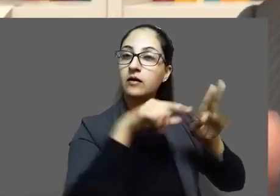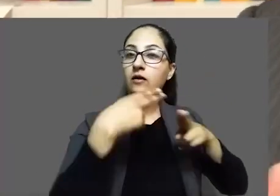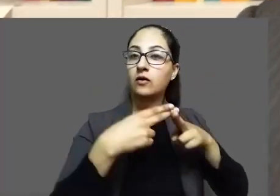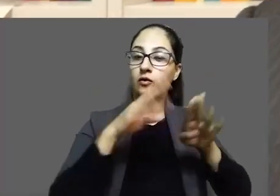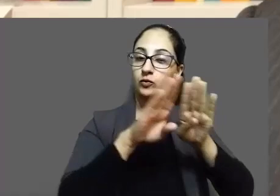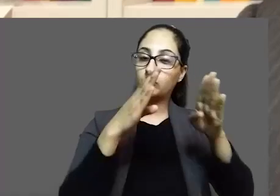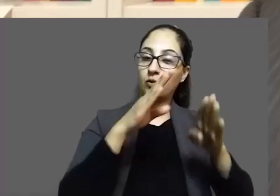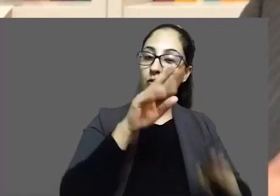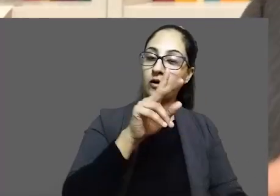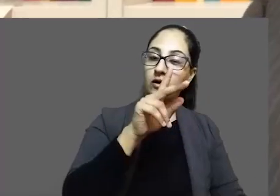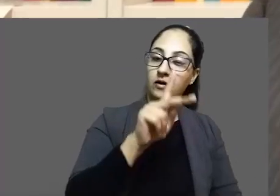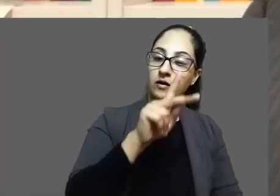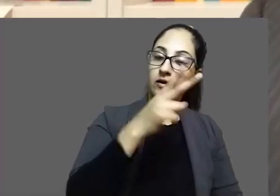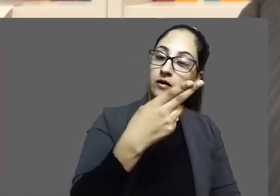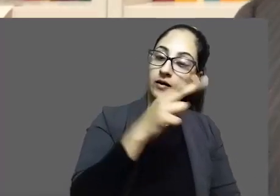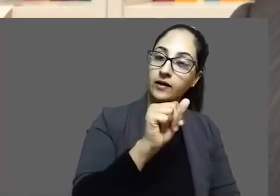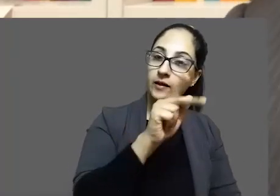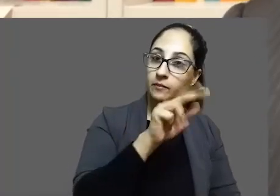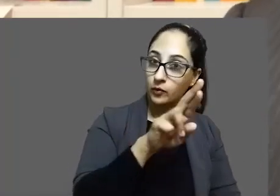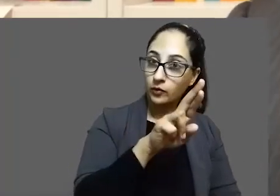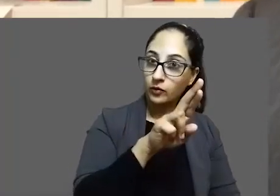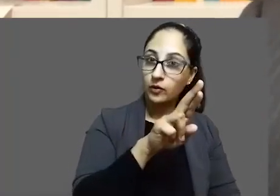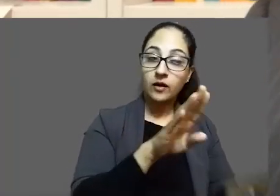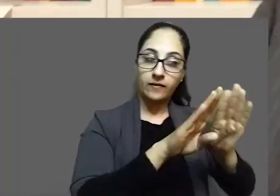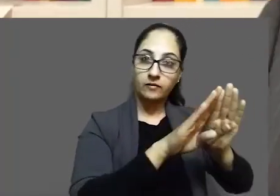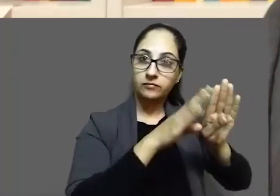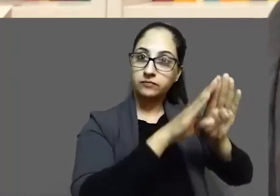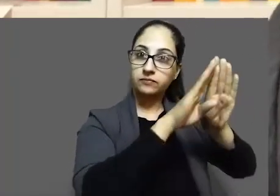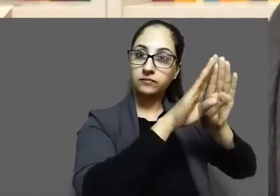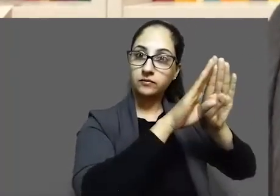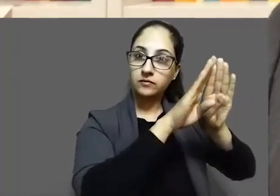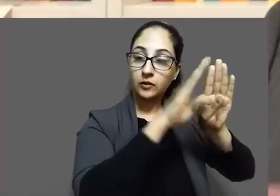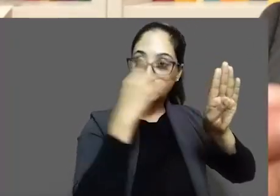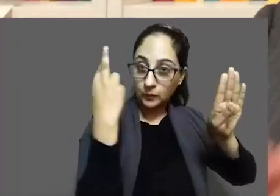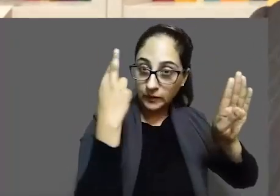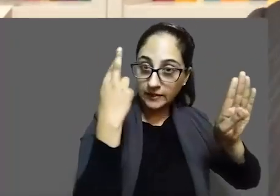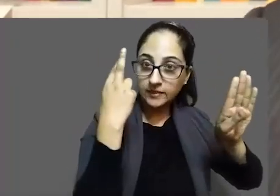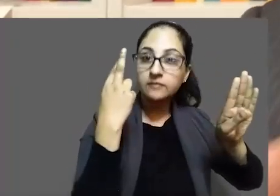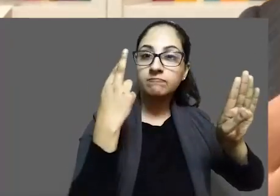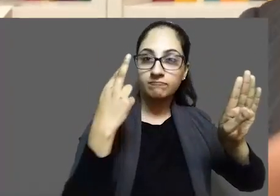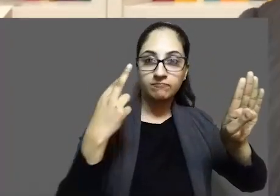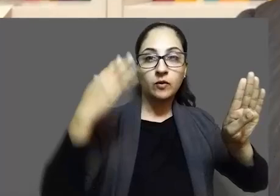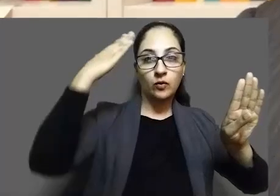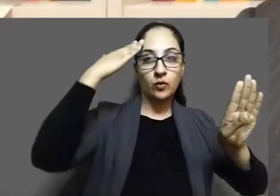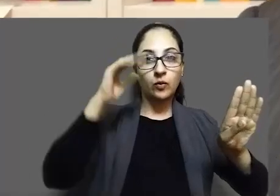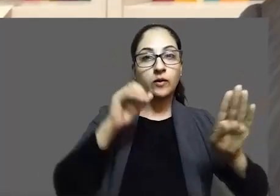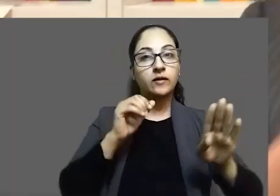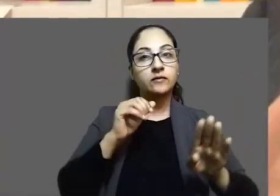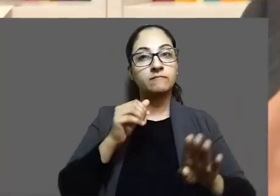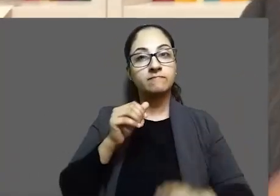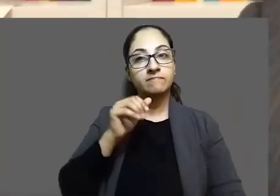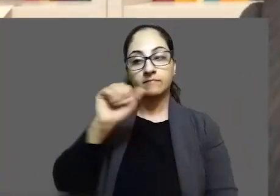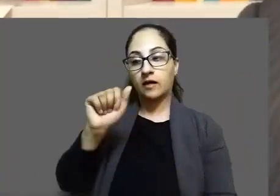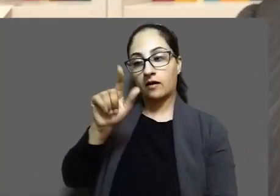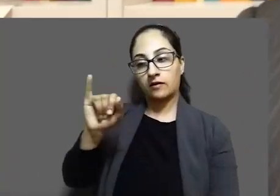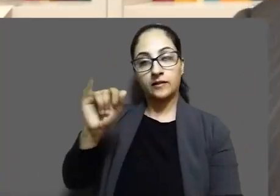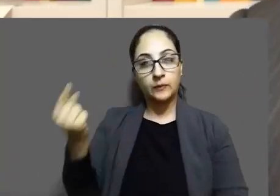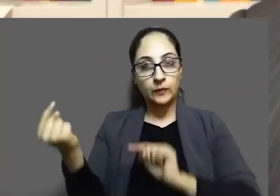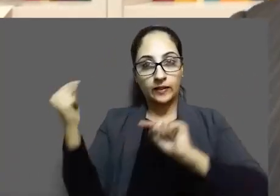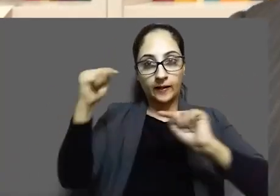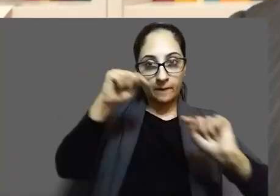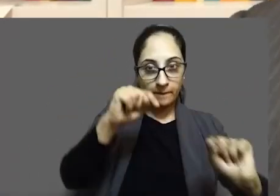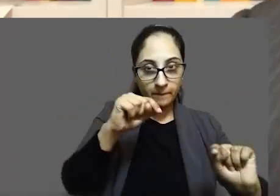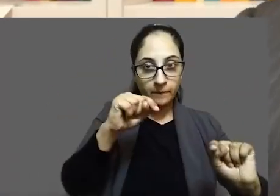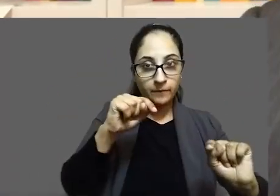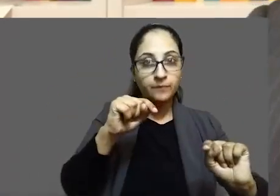Khaybar are shaking when they hear the name of Imam Ali. The angel Jibreel comes and gives the Nadi Ali to Prophet Muhammad